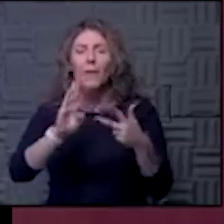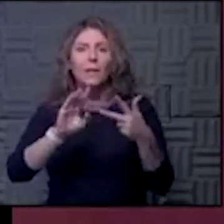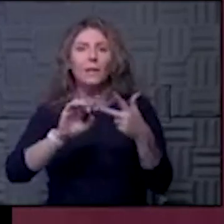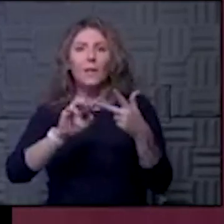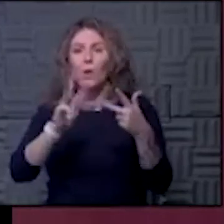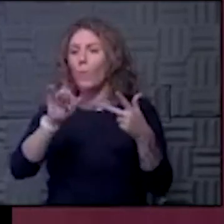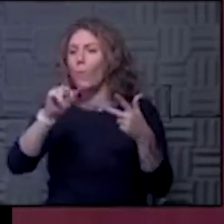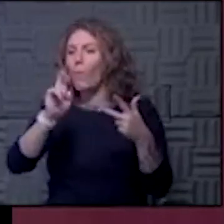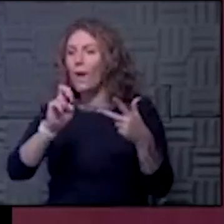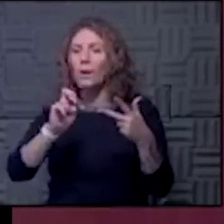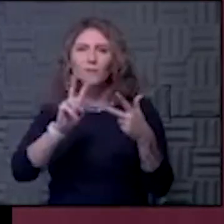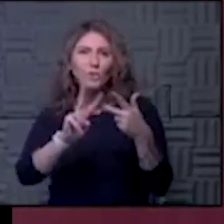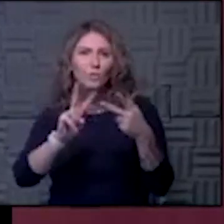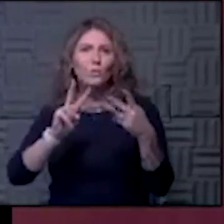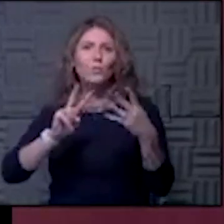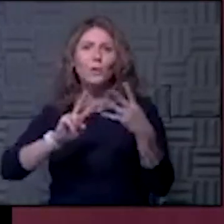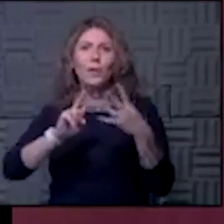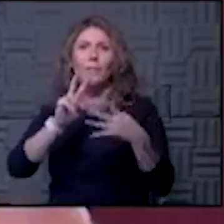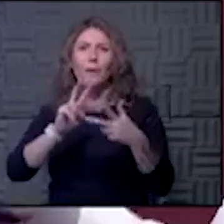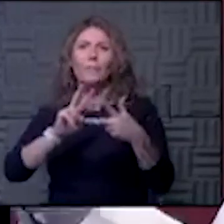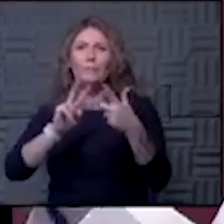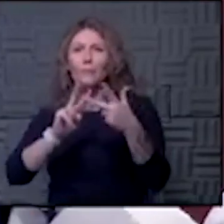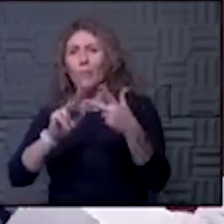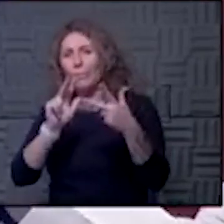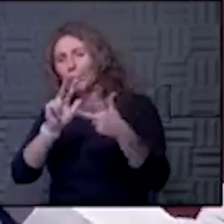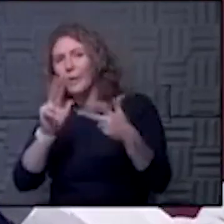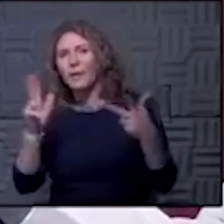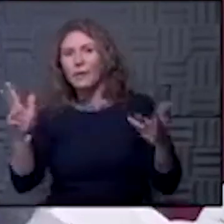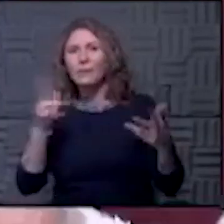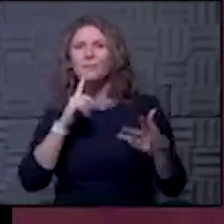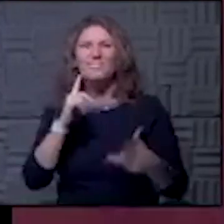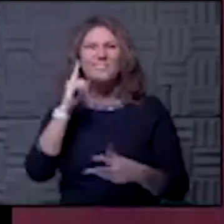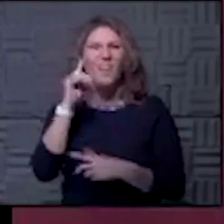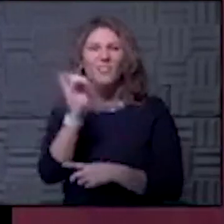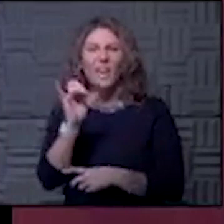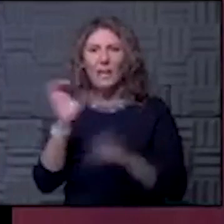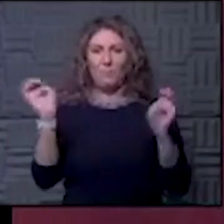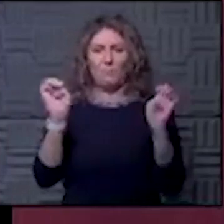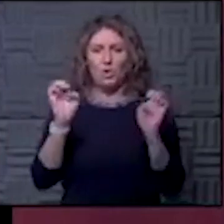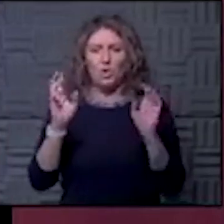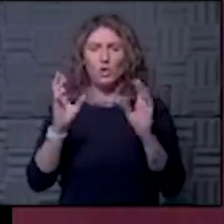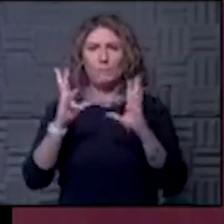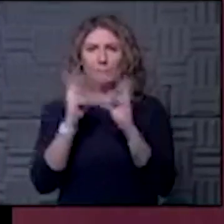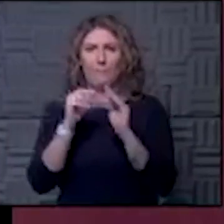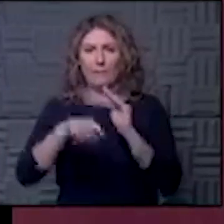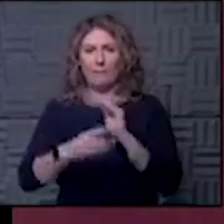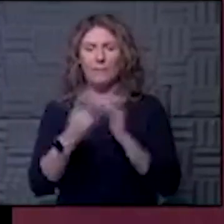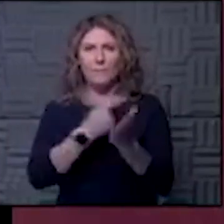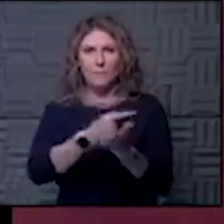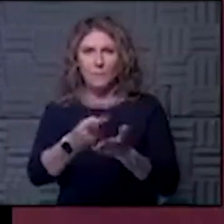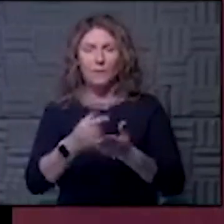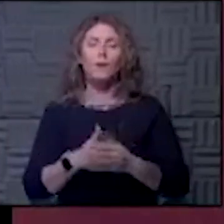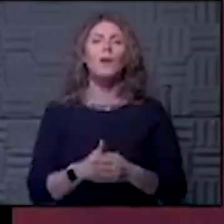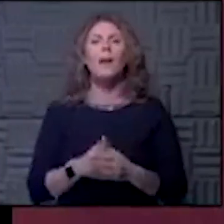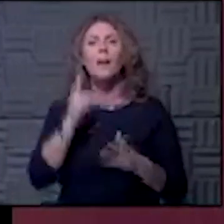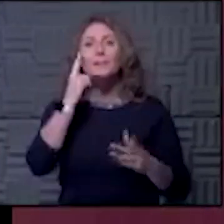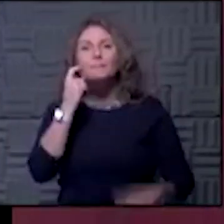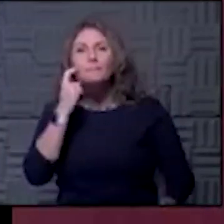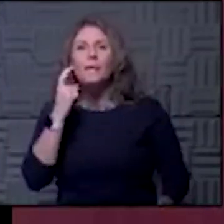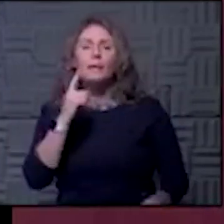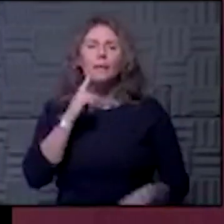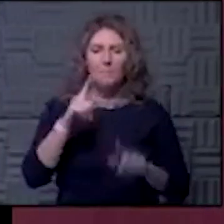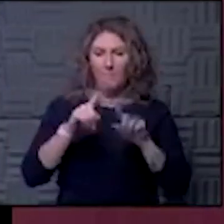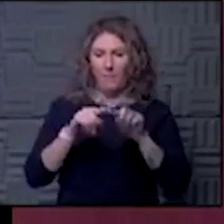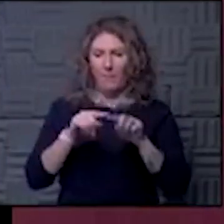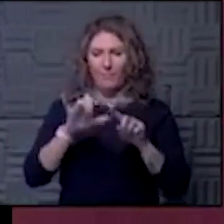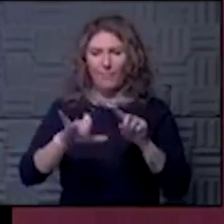but so I thought it had been pretty well developed, but it sounds like they're having an emergency meeting this week. And I suspect it's going to be based upon, all right, now that we've